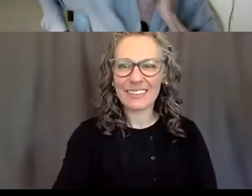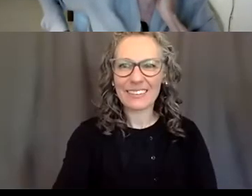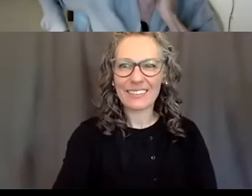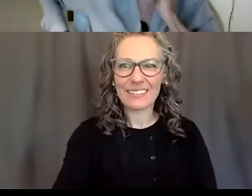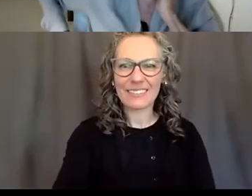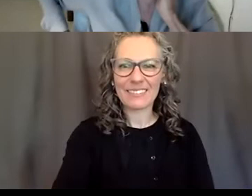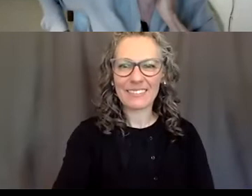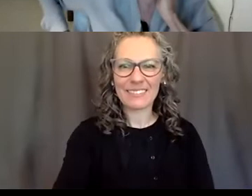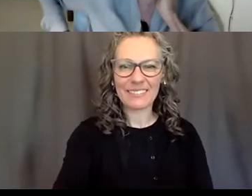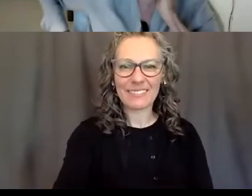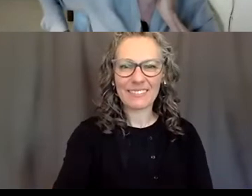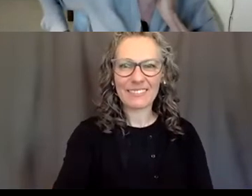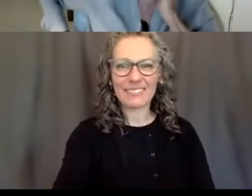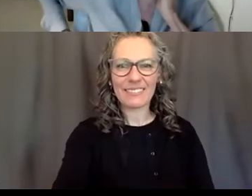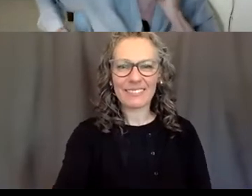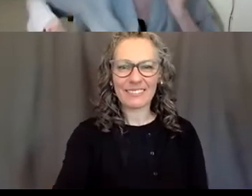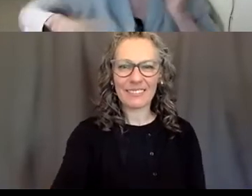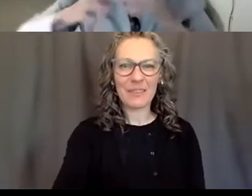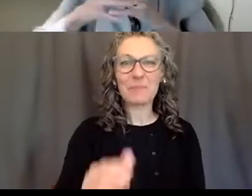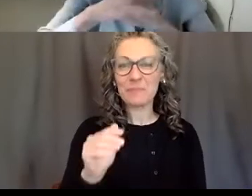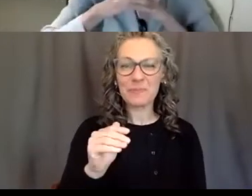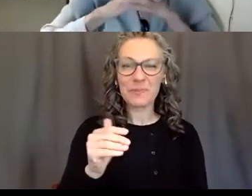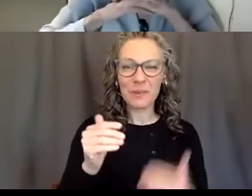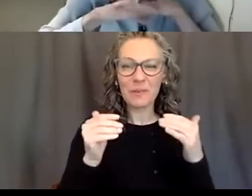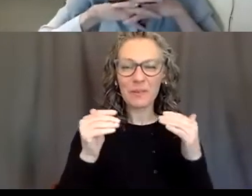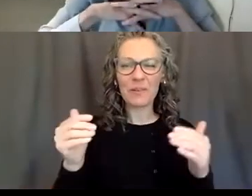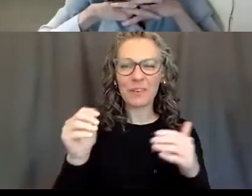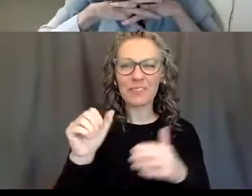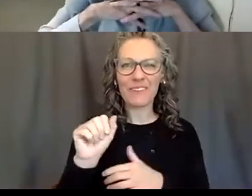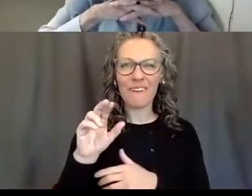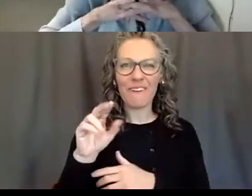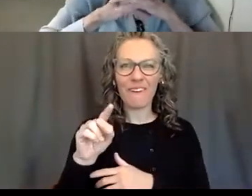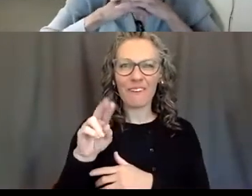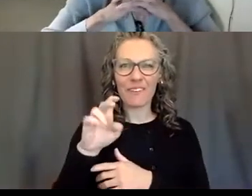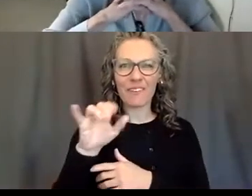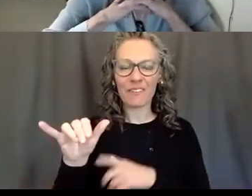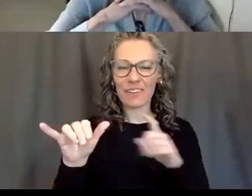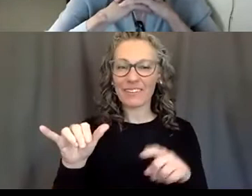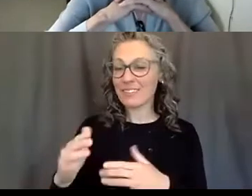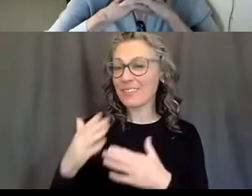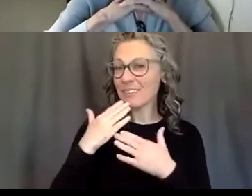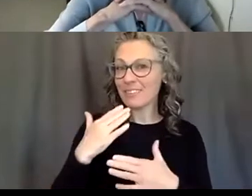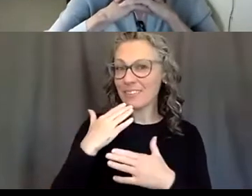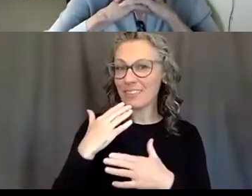Okay, go ahead, Audrey. Thanks for waiting. Thank you. Okay, so Heather, earlier you were saying that